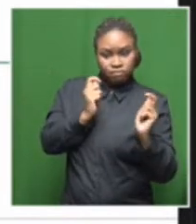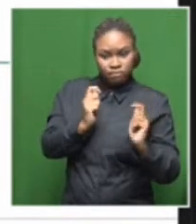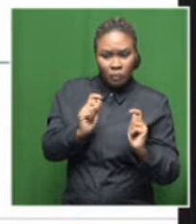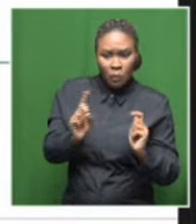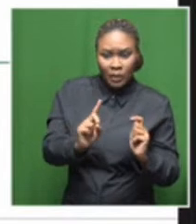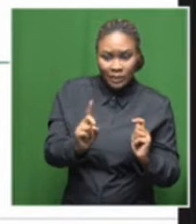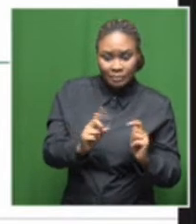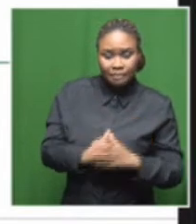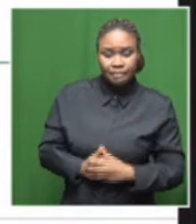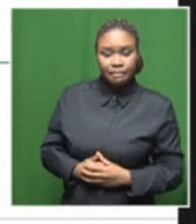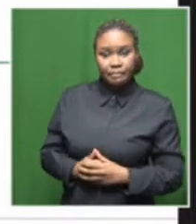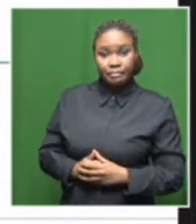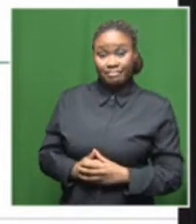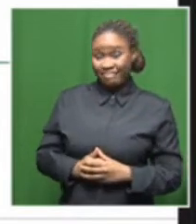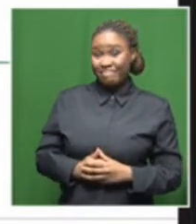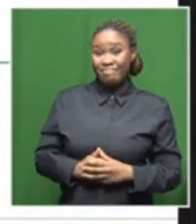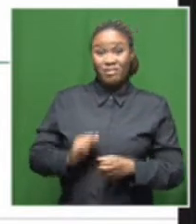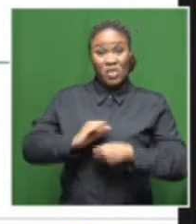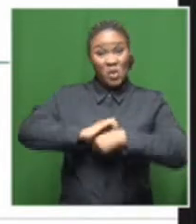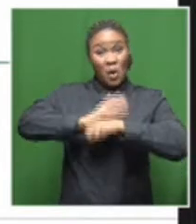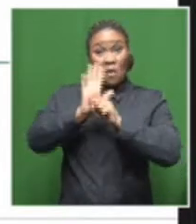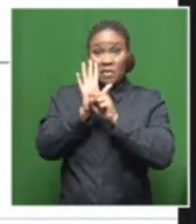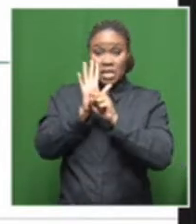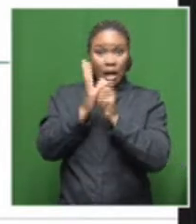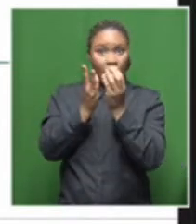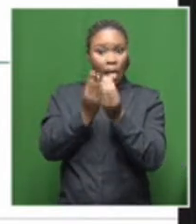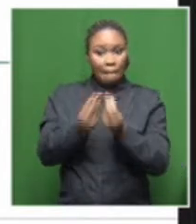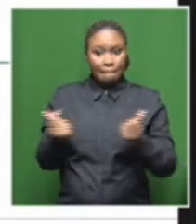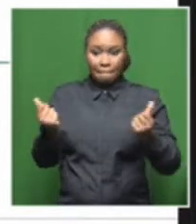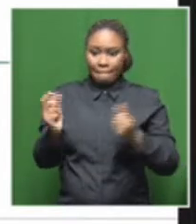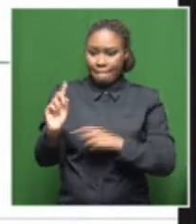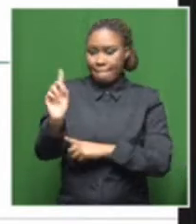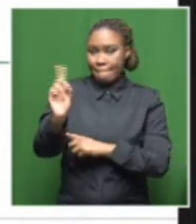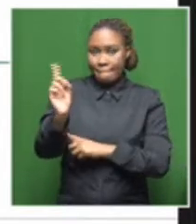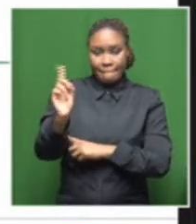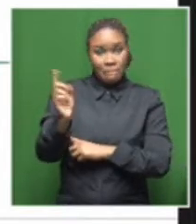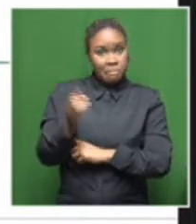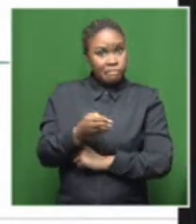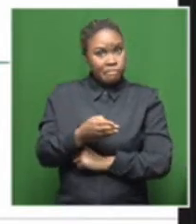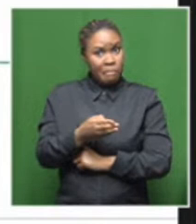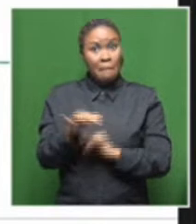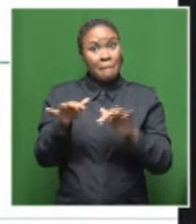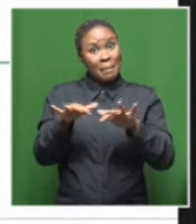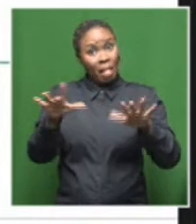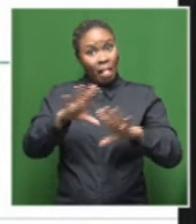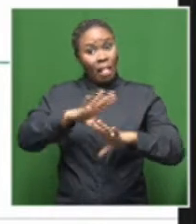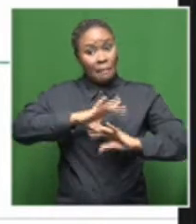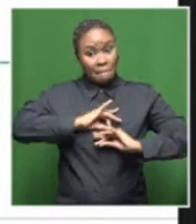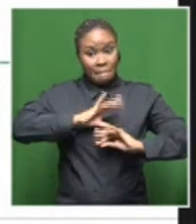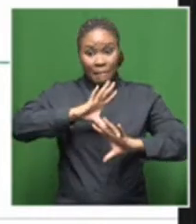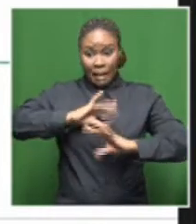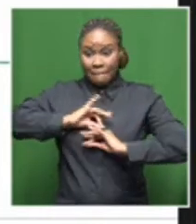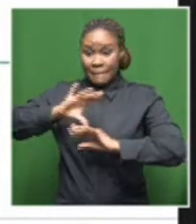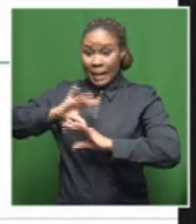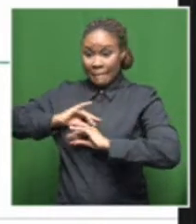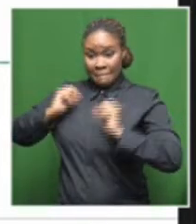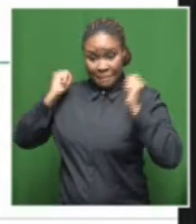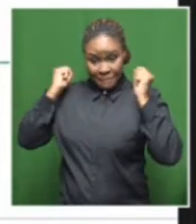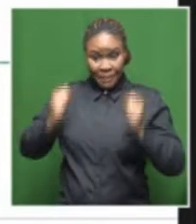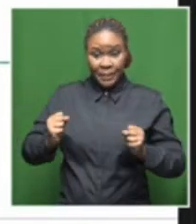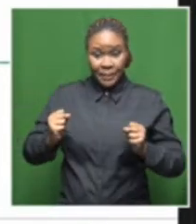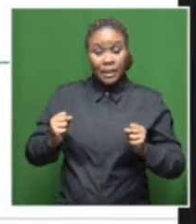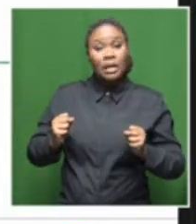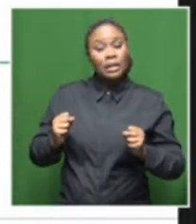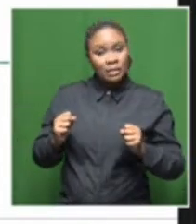by saying COVID is definitely not over. The Minister made that point earlier, and we can't emphasize it more. COVID still